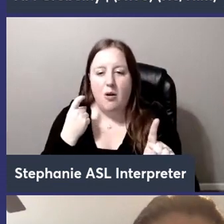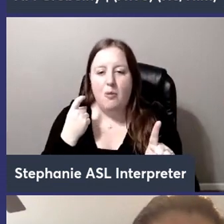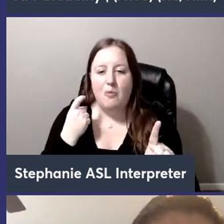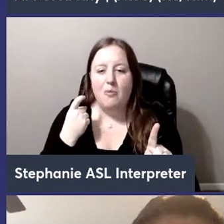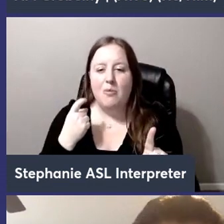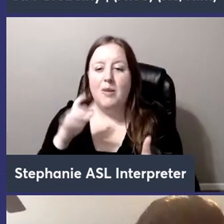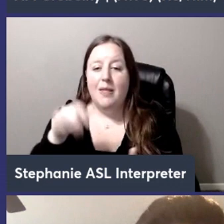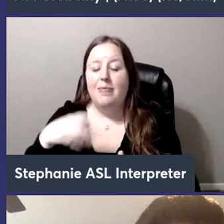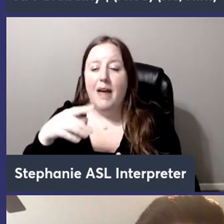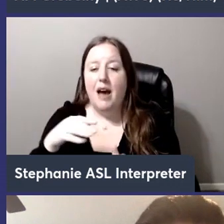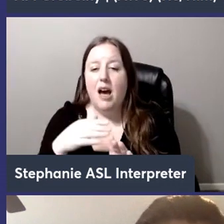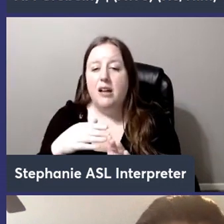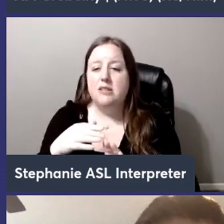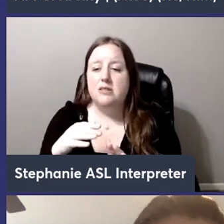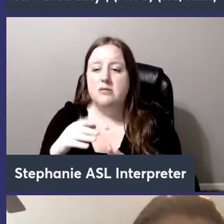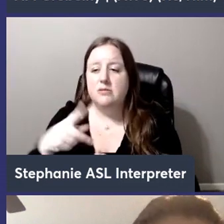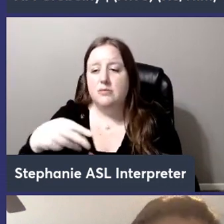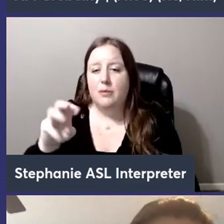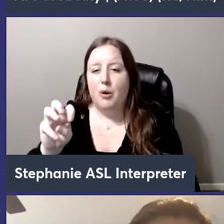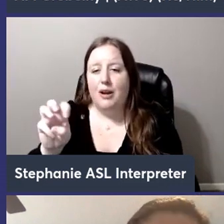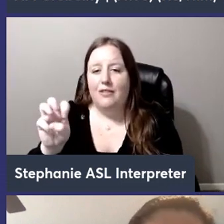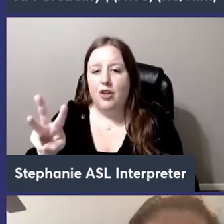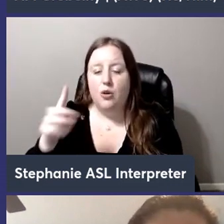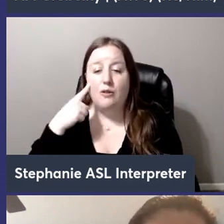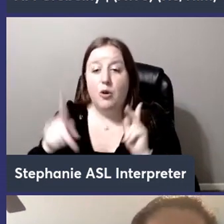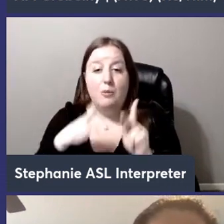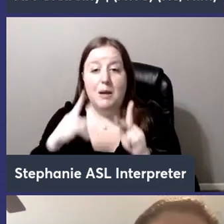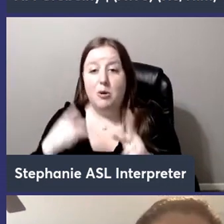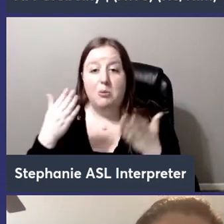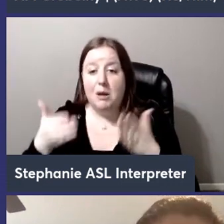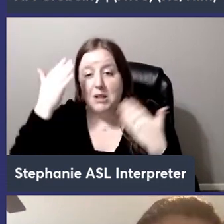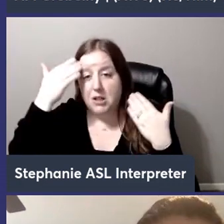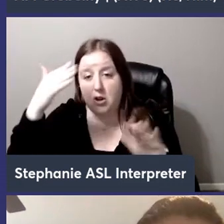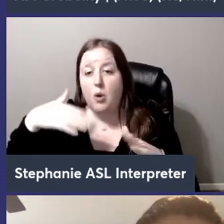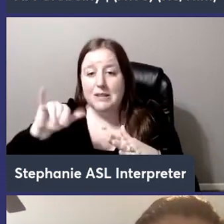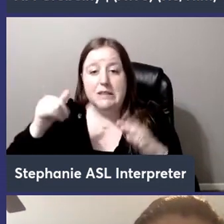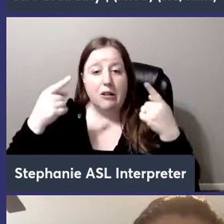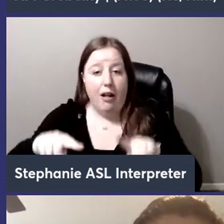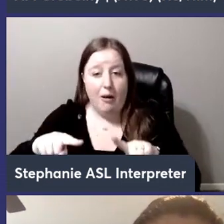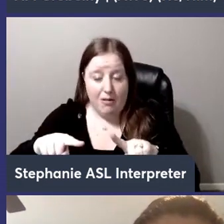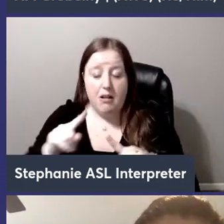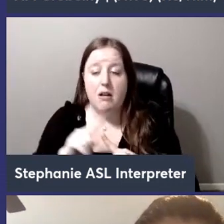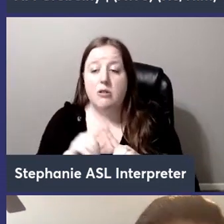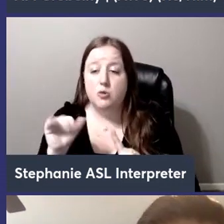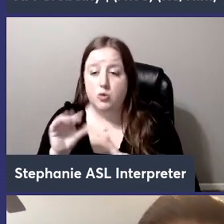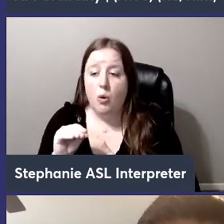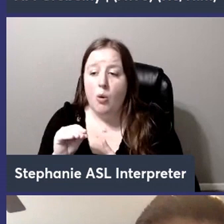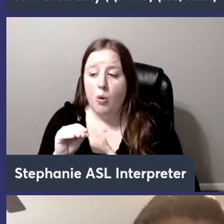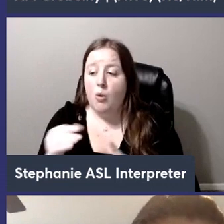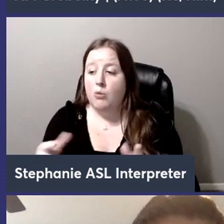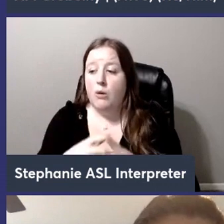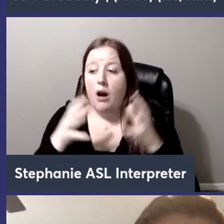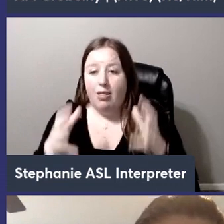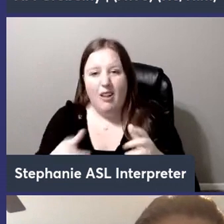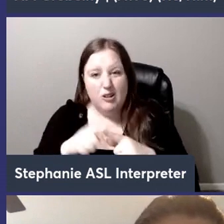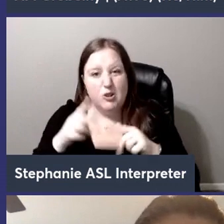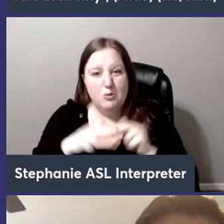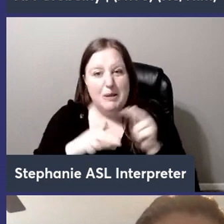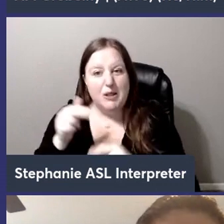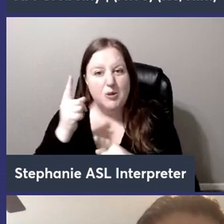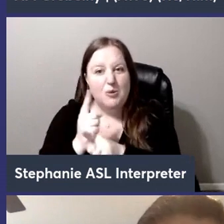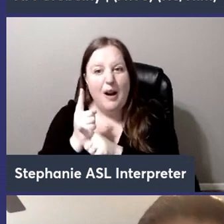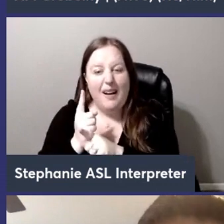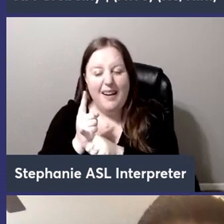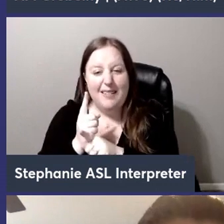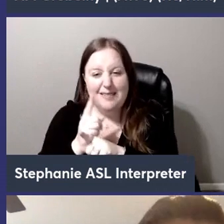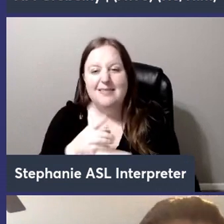preview. And it's still ongoing for those that are not aware. So there's a lot to build, right? I mean, we